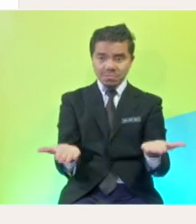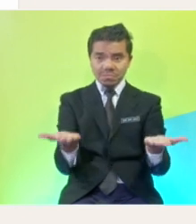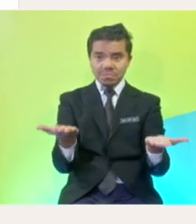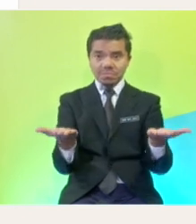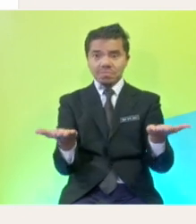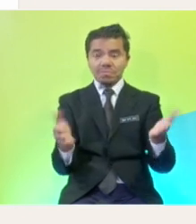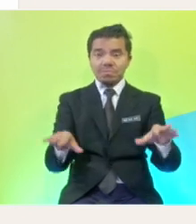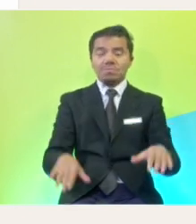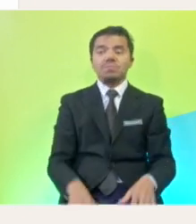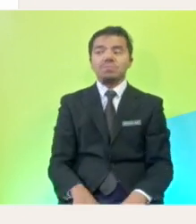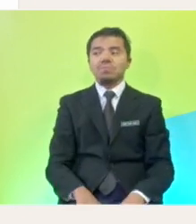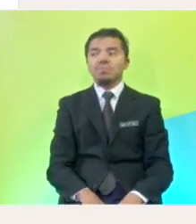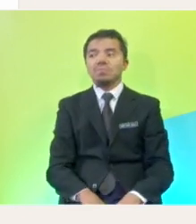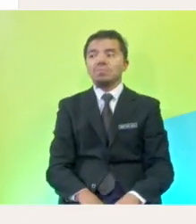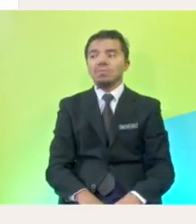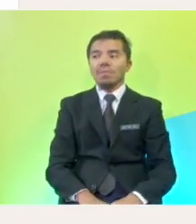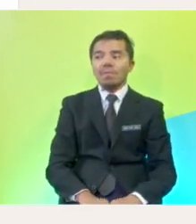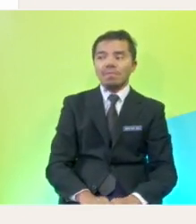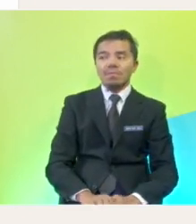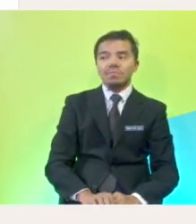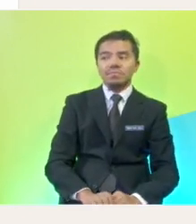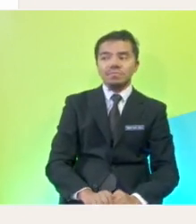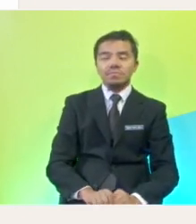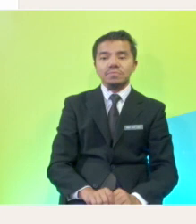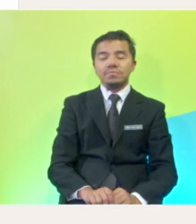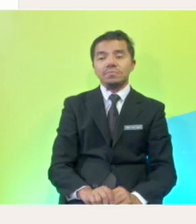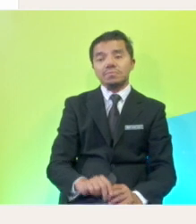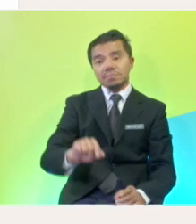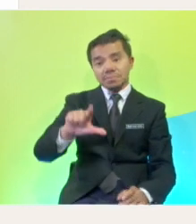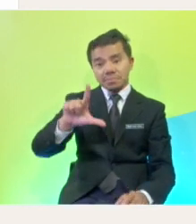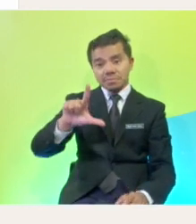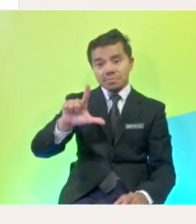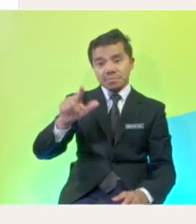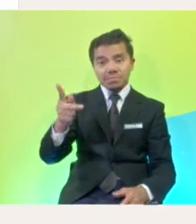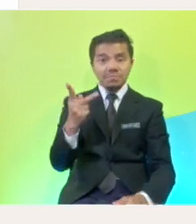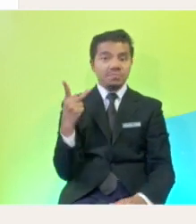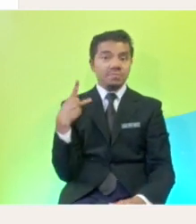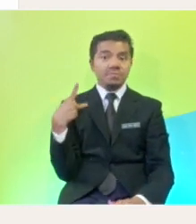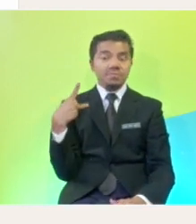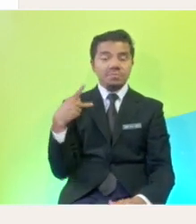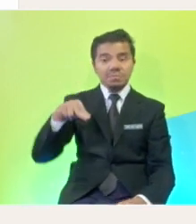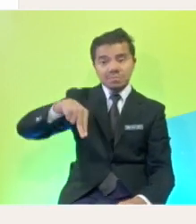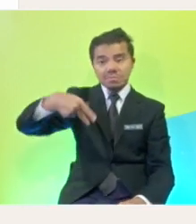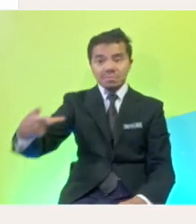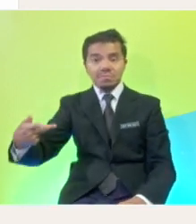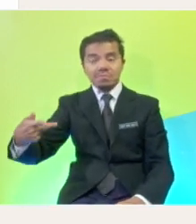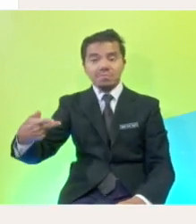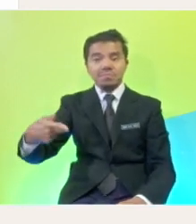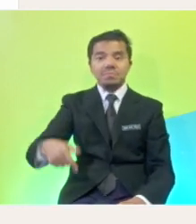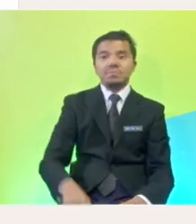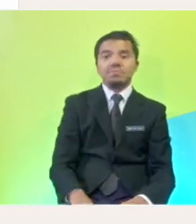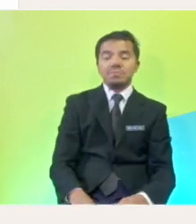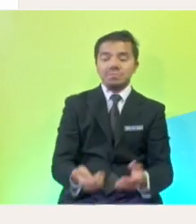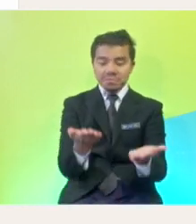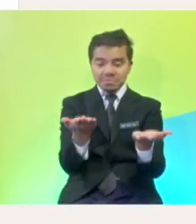the legs, may cause the body to lose balance and fall. People can fall easily. They can't balance